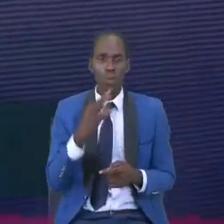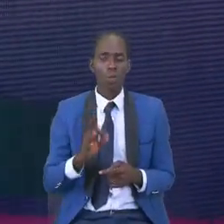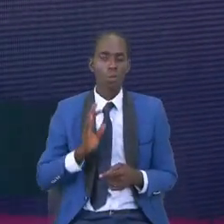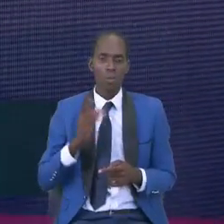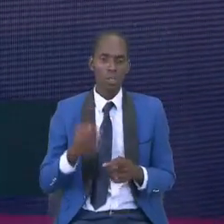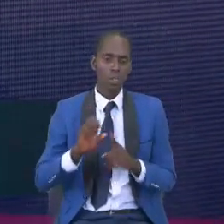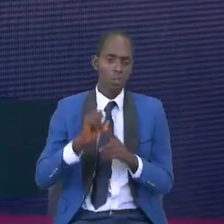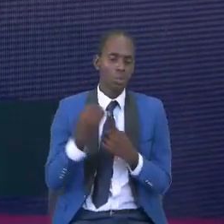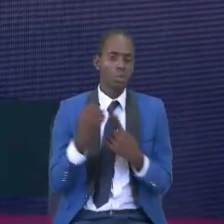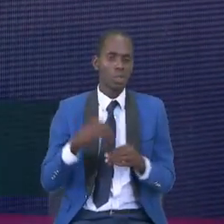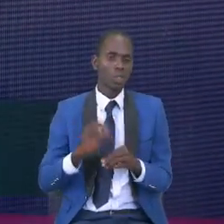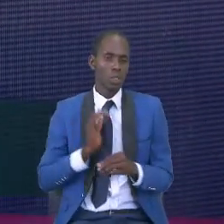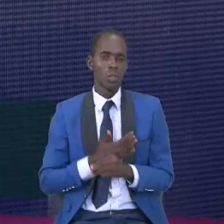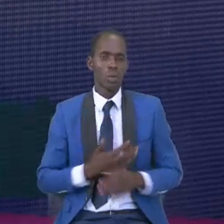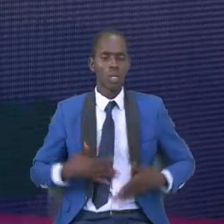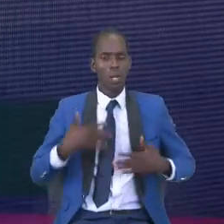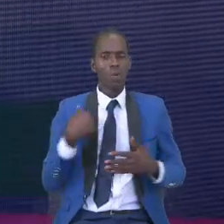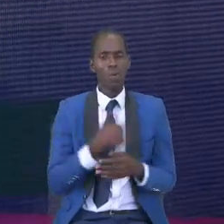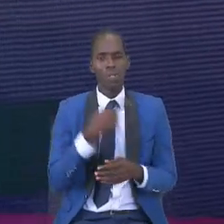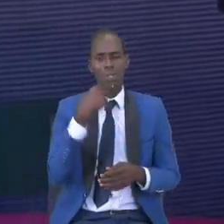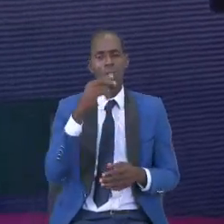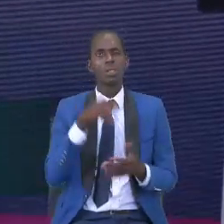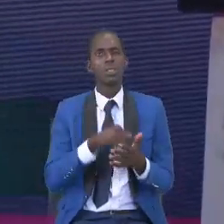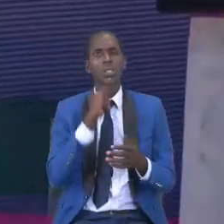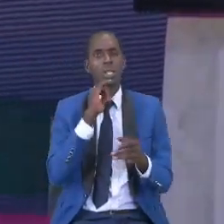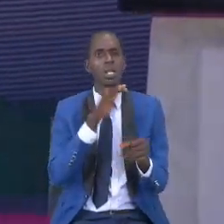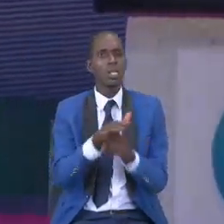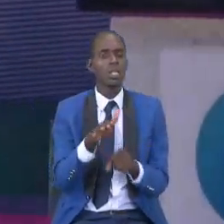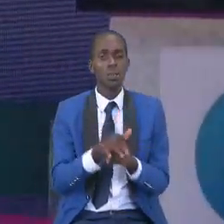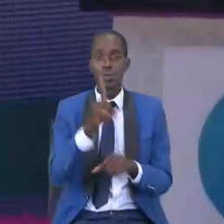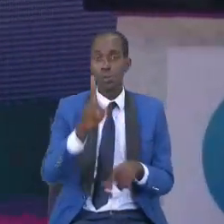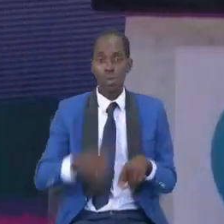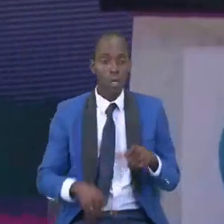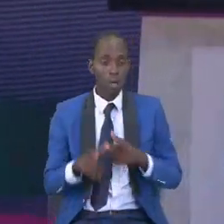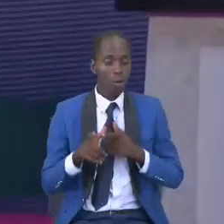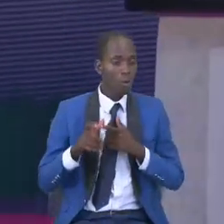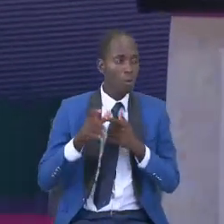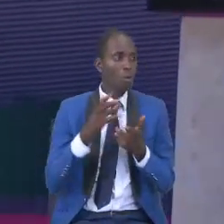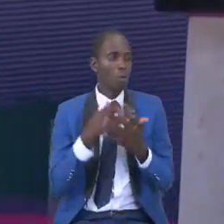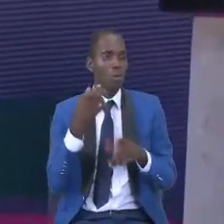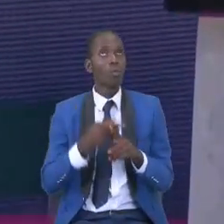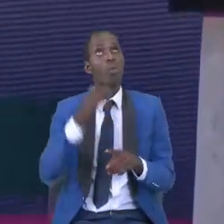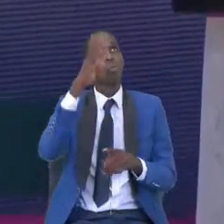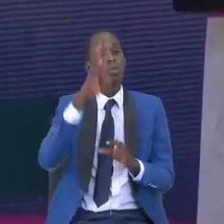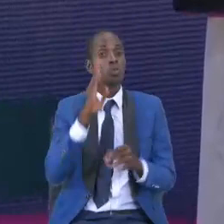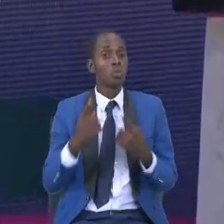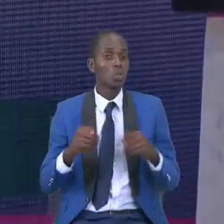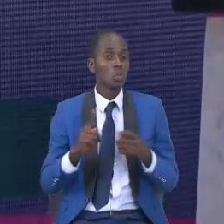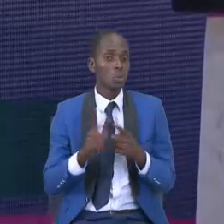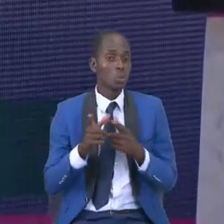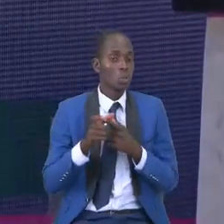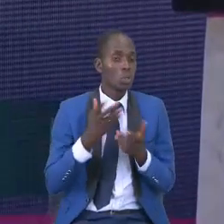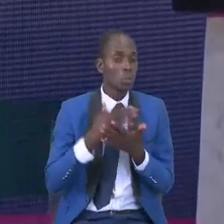You cannot run away from God. If you're trying to run away from God, you cannot hide from God, because